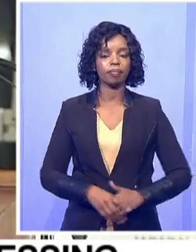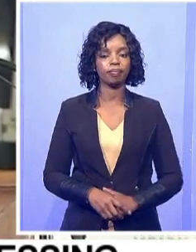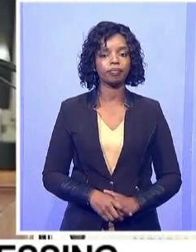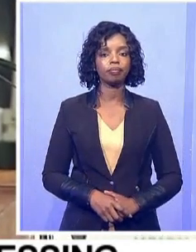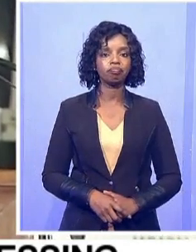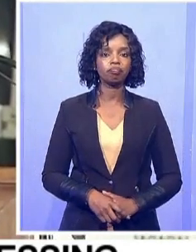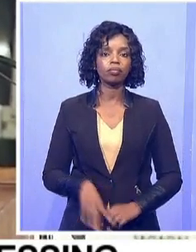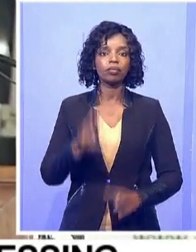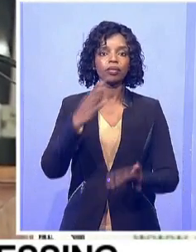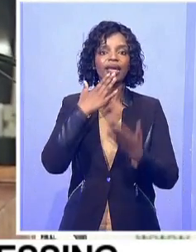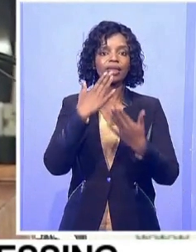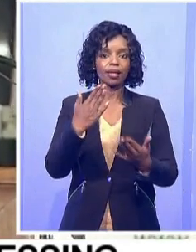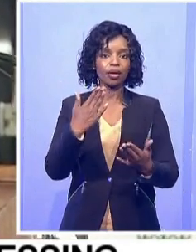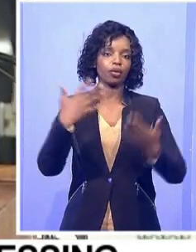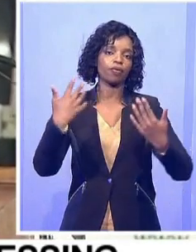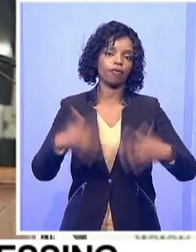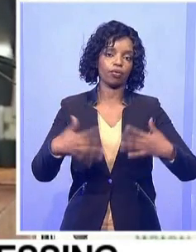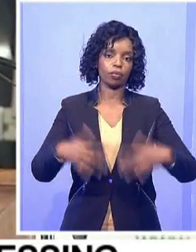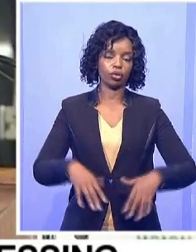Thank you very much.